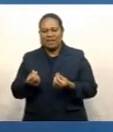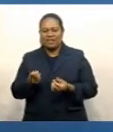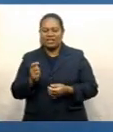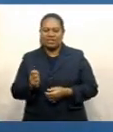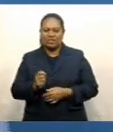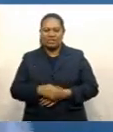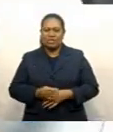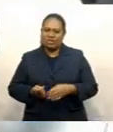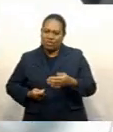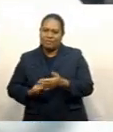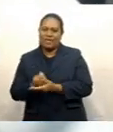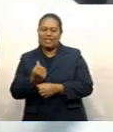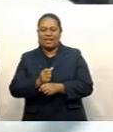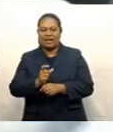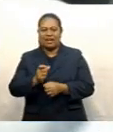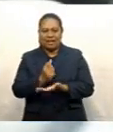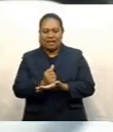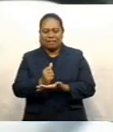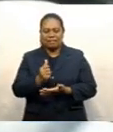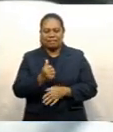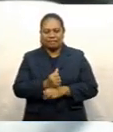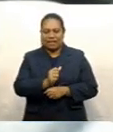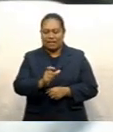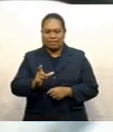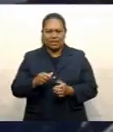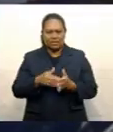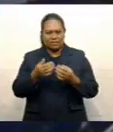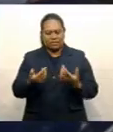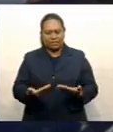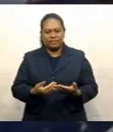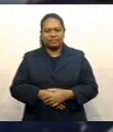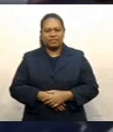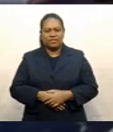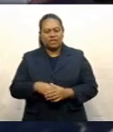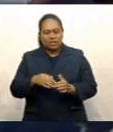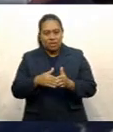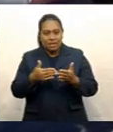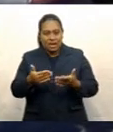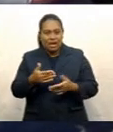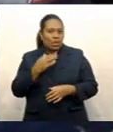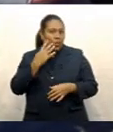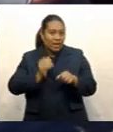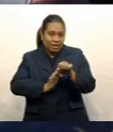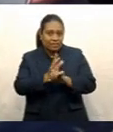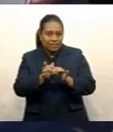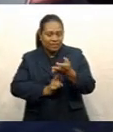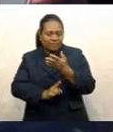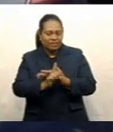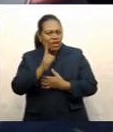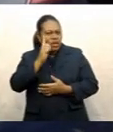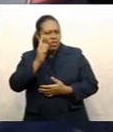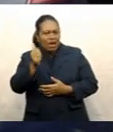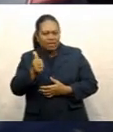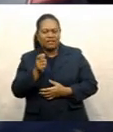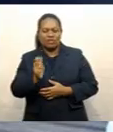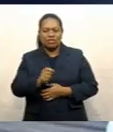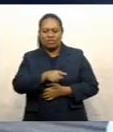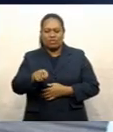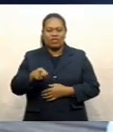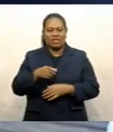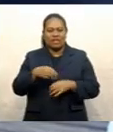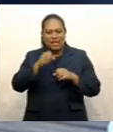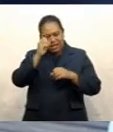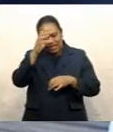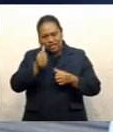income to the company as well. Despite the pandemic, the company continues to look after its workers to ensure they are able to provide for their